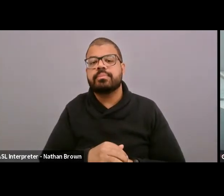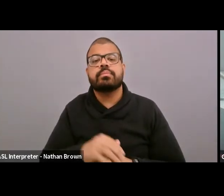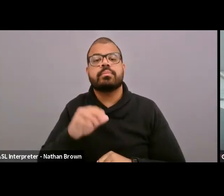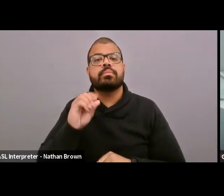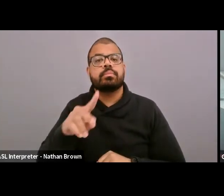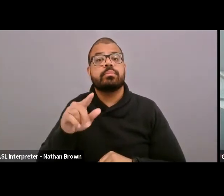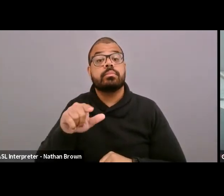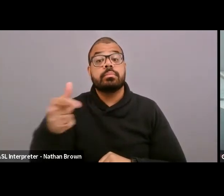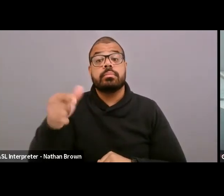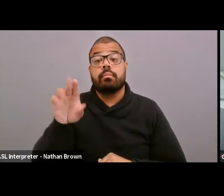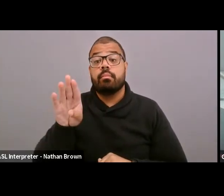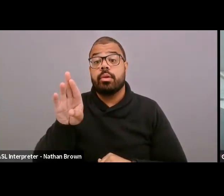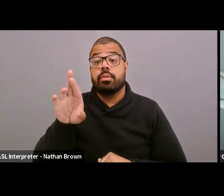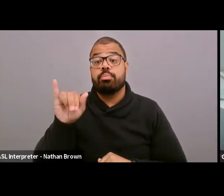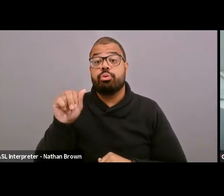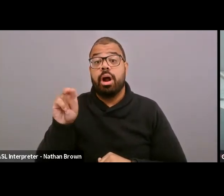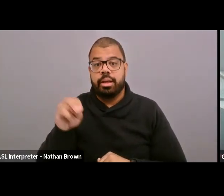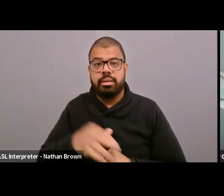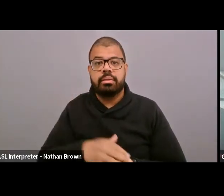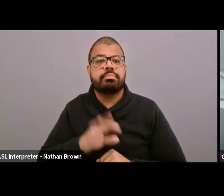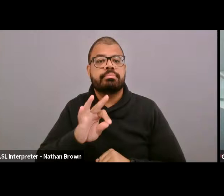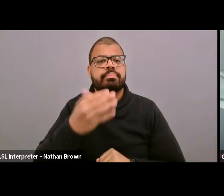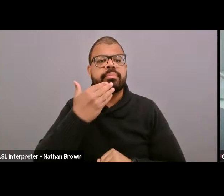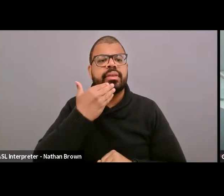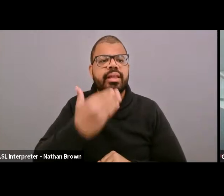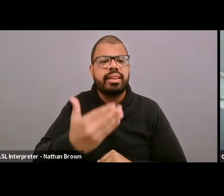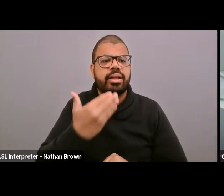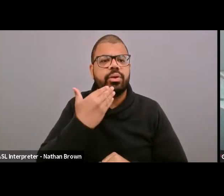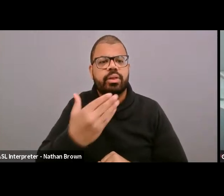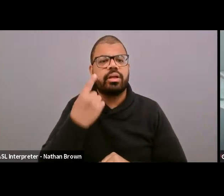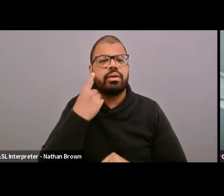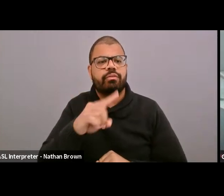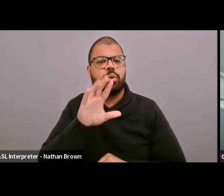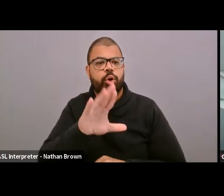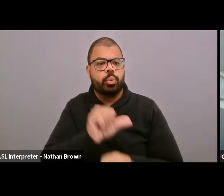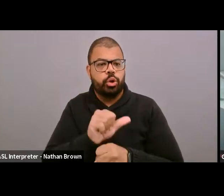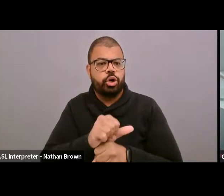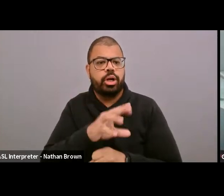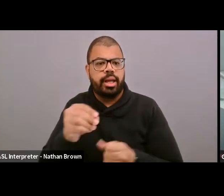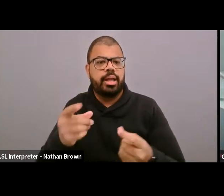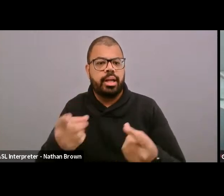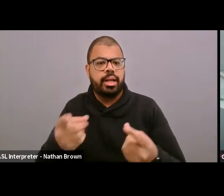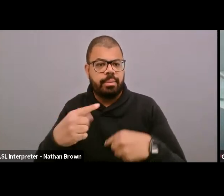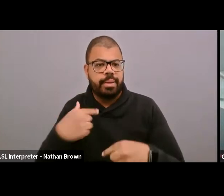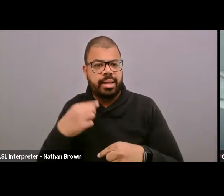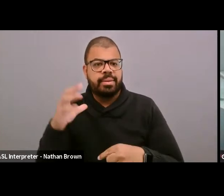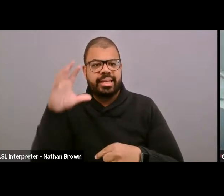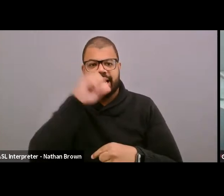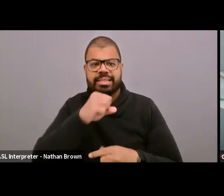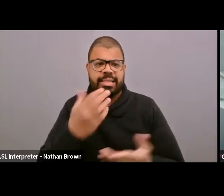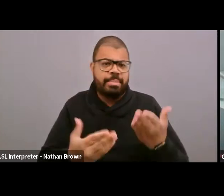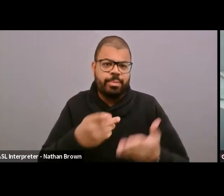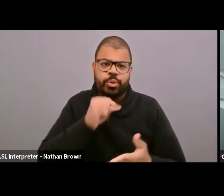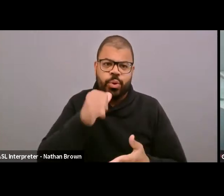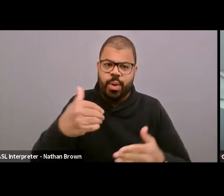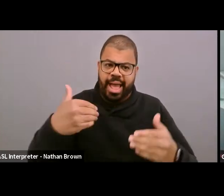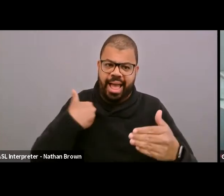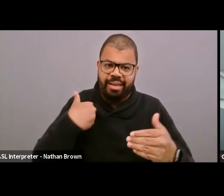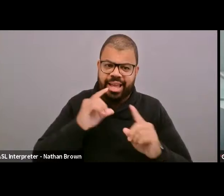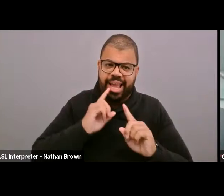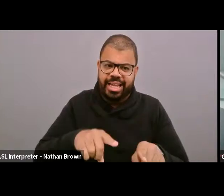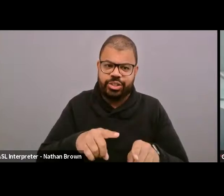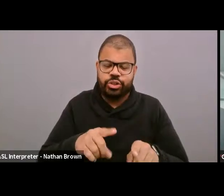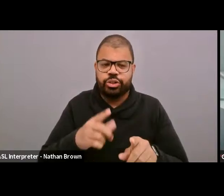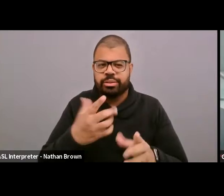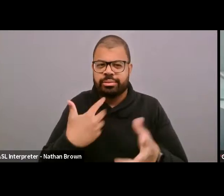Okay, Brian? Thanks, Gilberto. Thanks for your work. Thank you for being here. And I'm guessing you probably don't have an answer to my question. It's not too far off